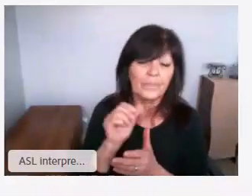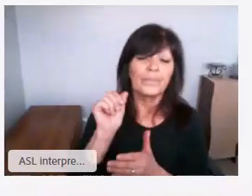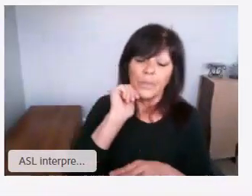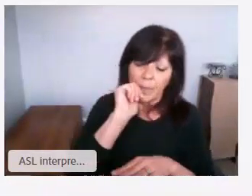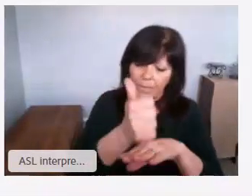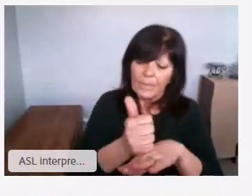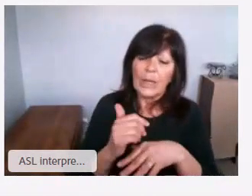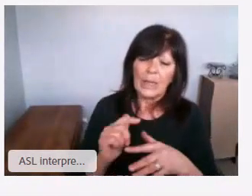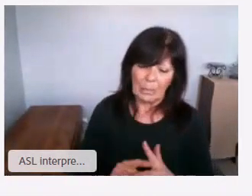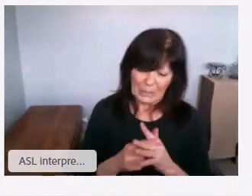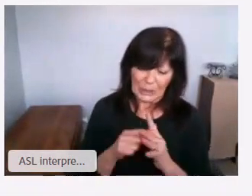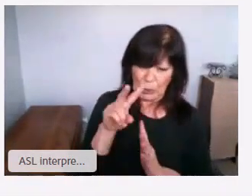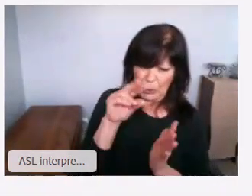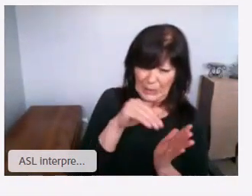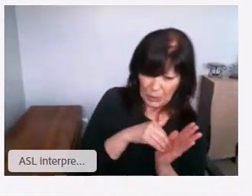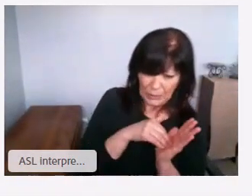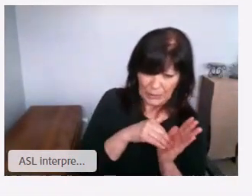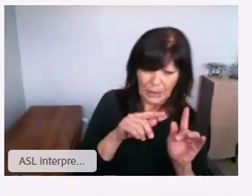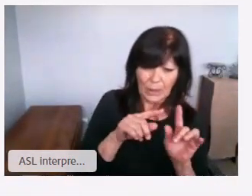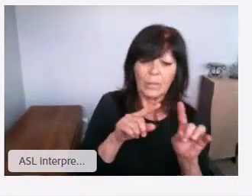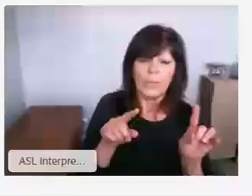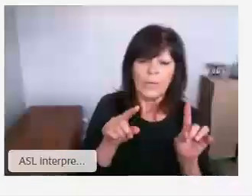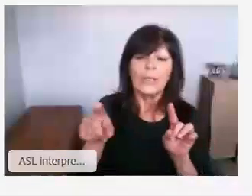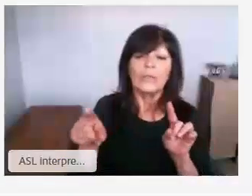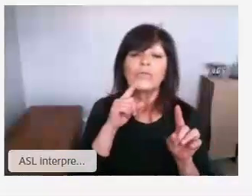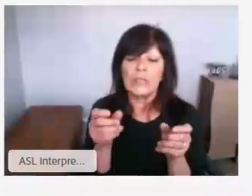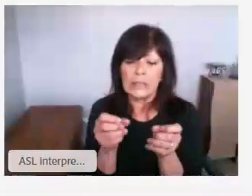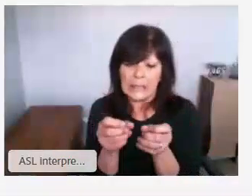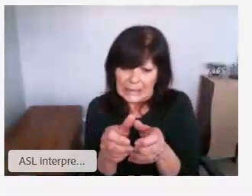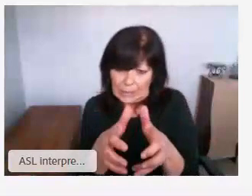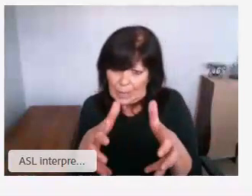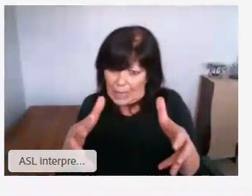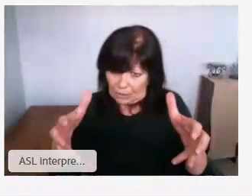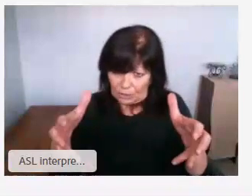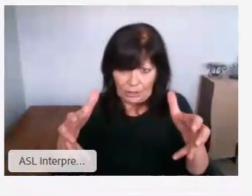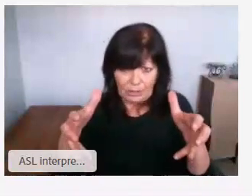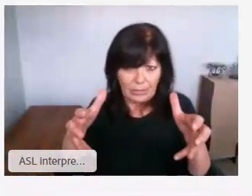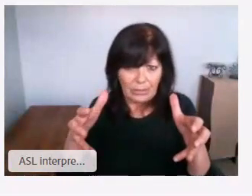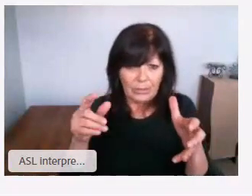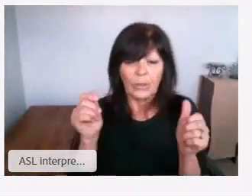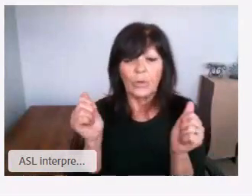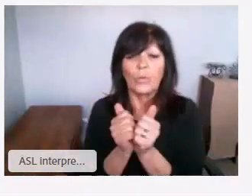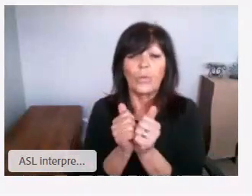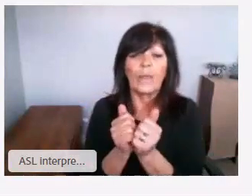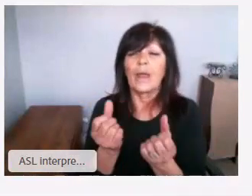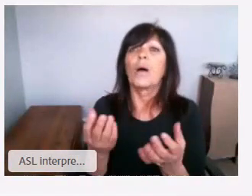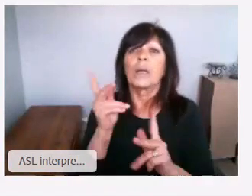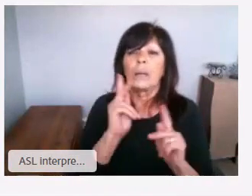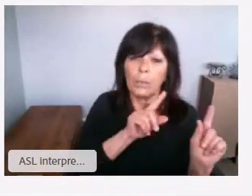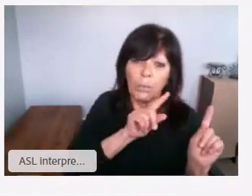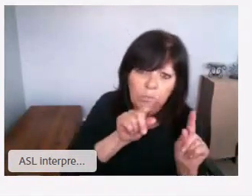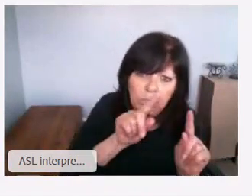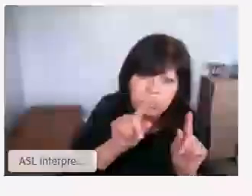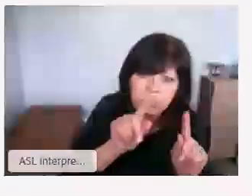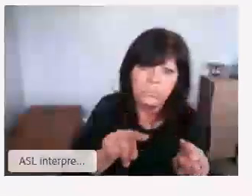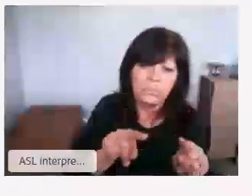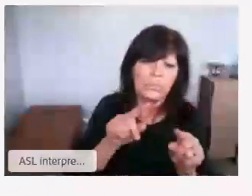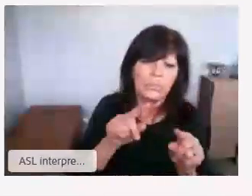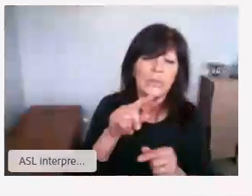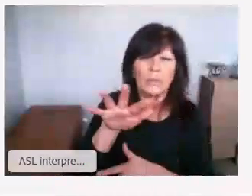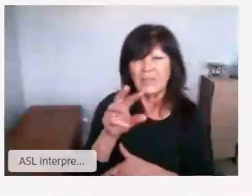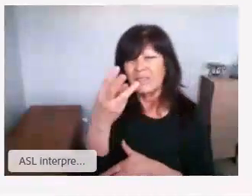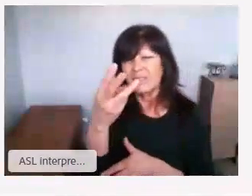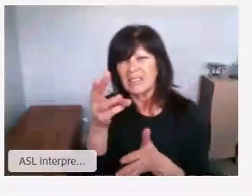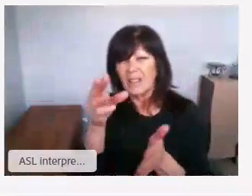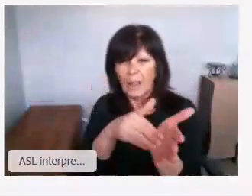early 2000s, the last 10 years have seen a real expansion of growth in terms of the amount of visitors to the campus. There are about 16,000